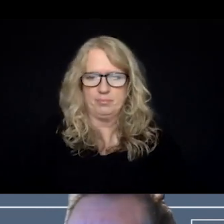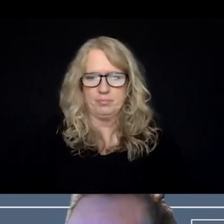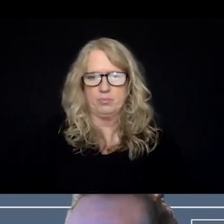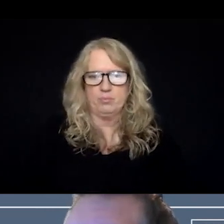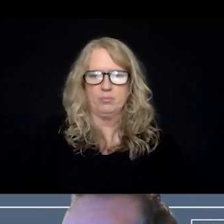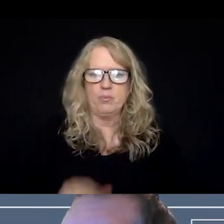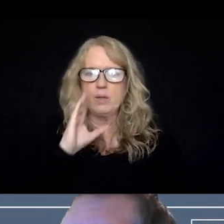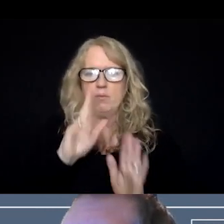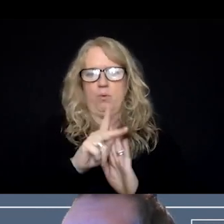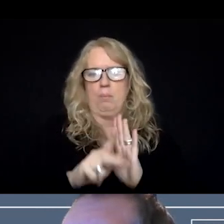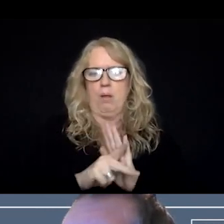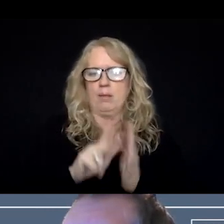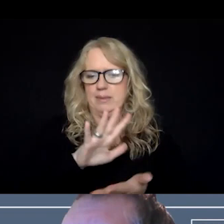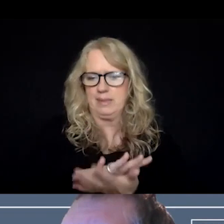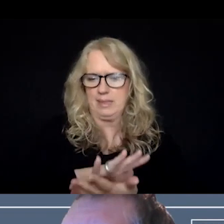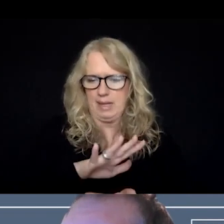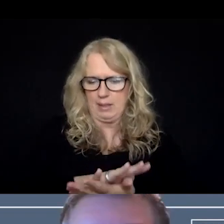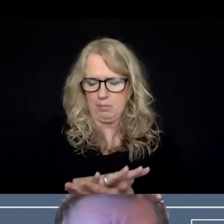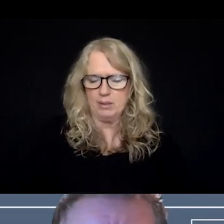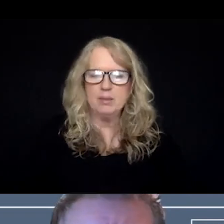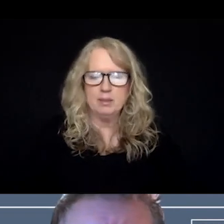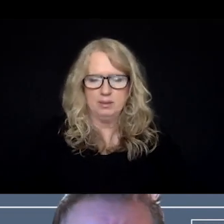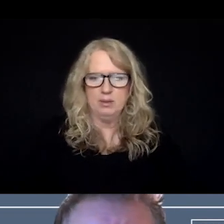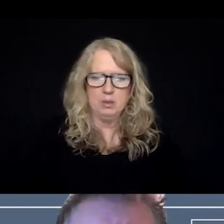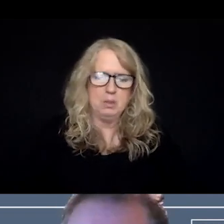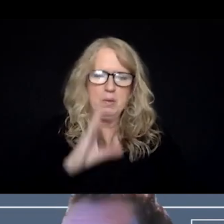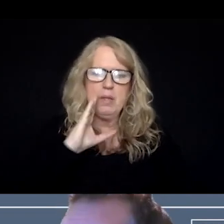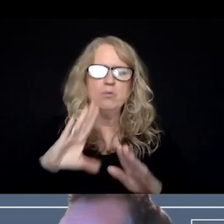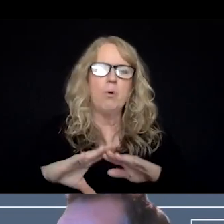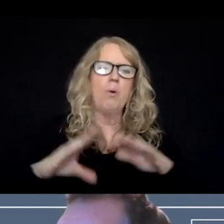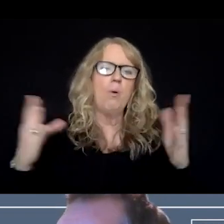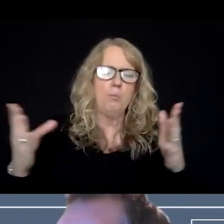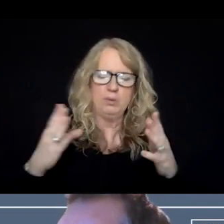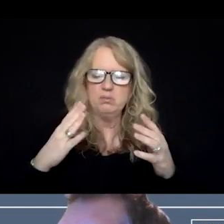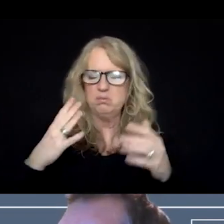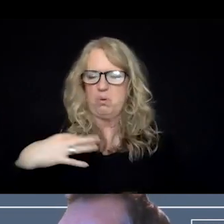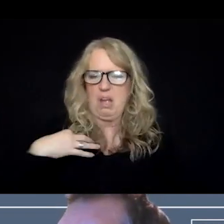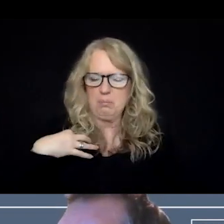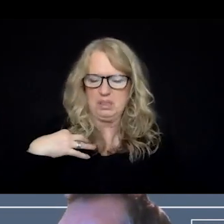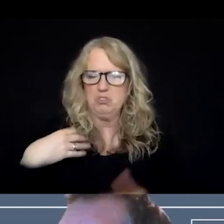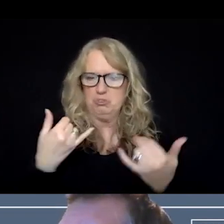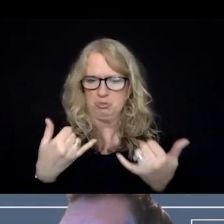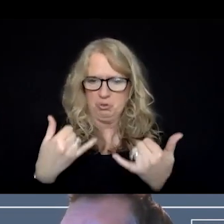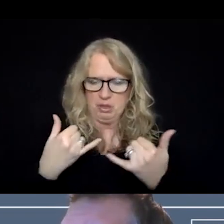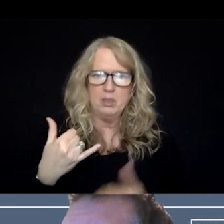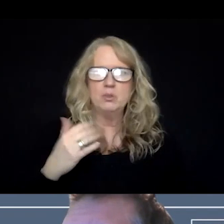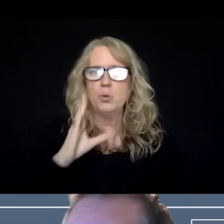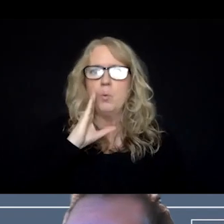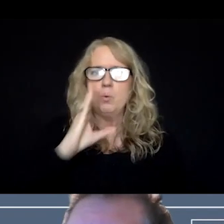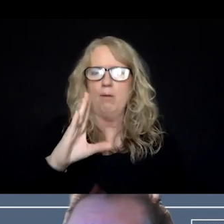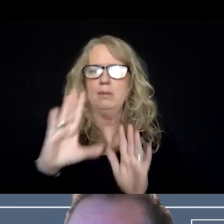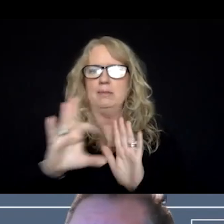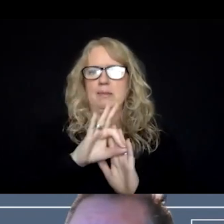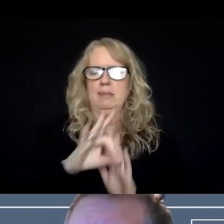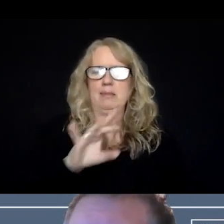upcoming policy academy that is open for applications currently. We're going to be looking to select 8